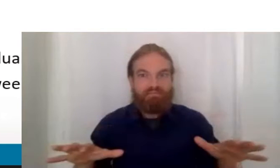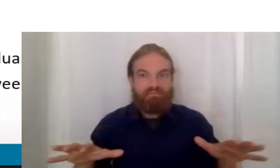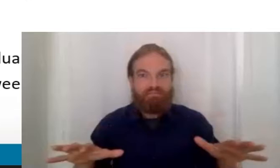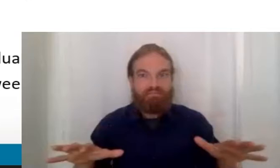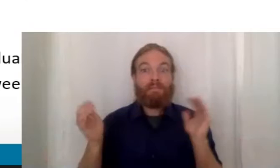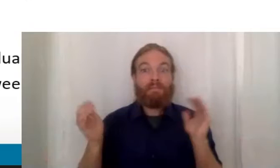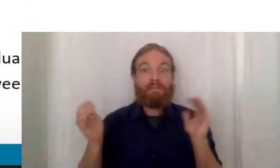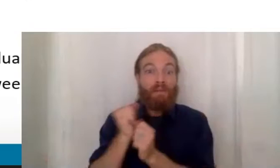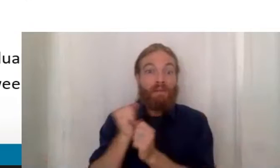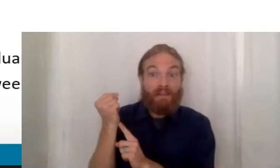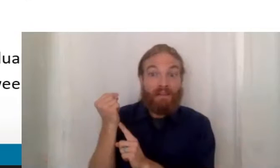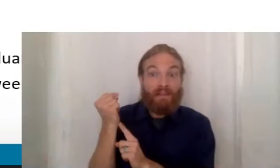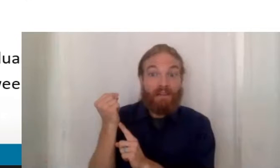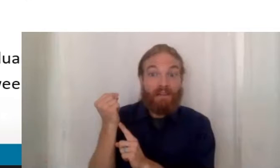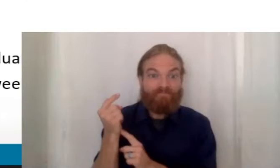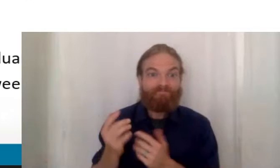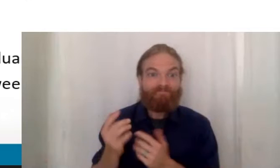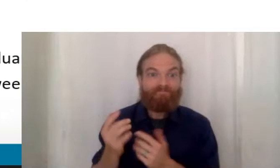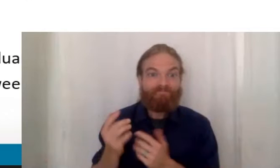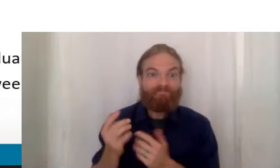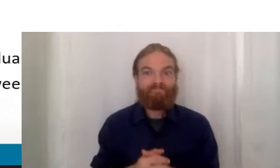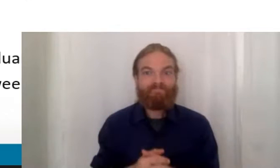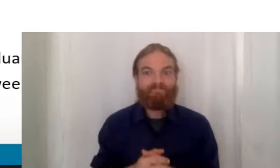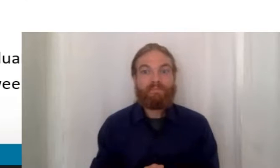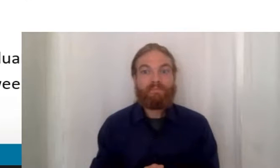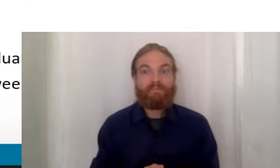work that we're currently doing with our schools.